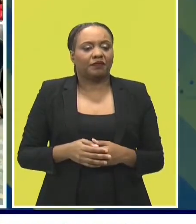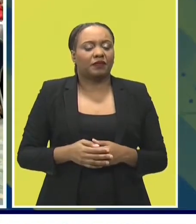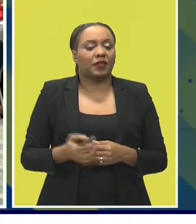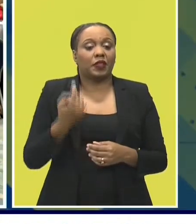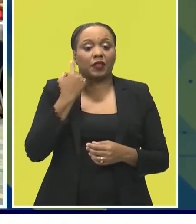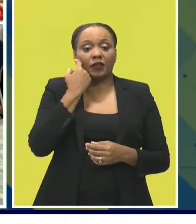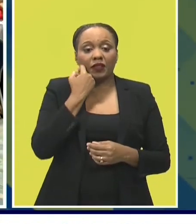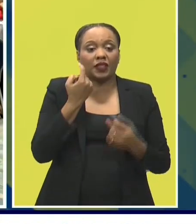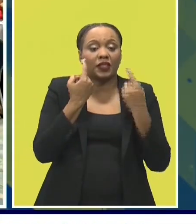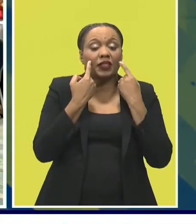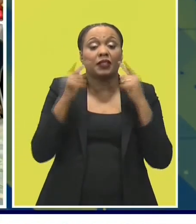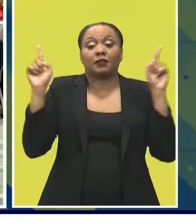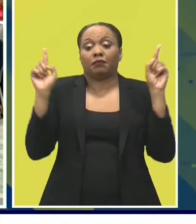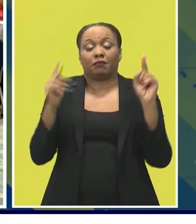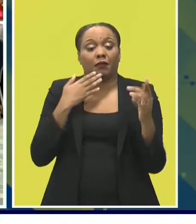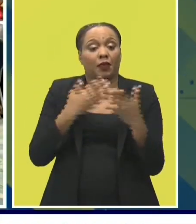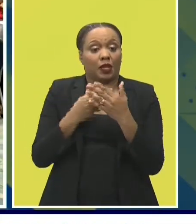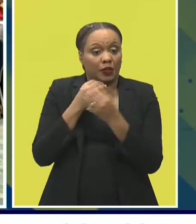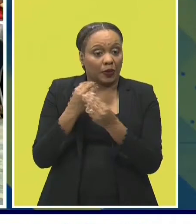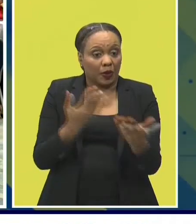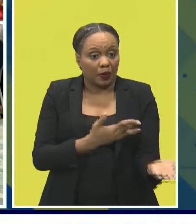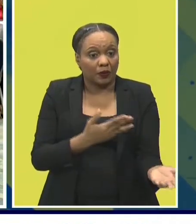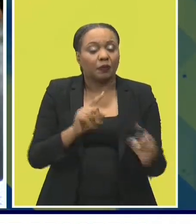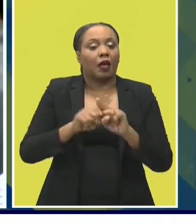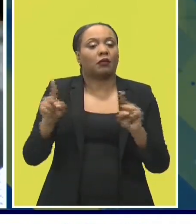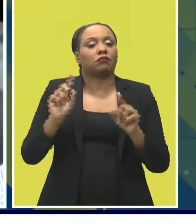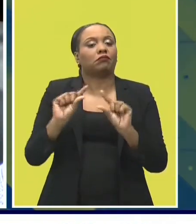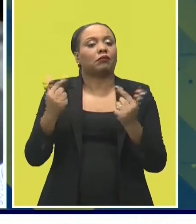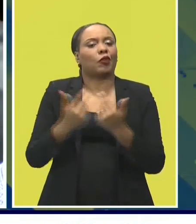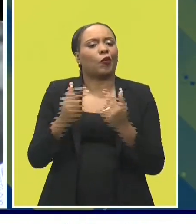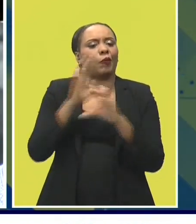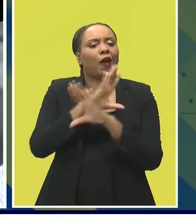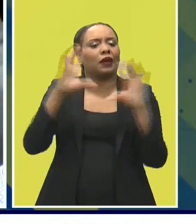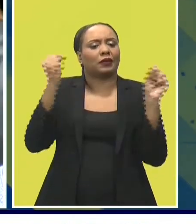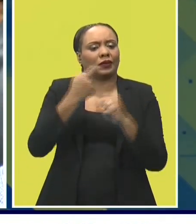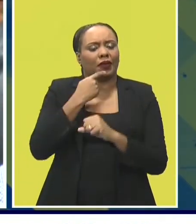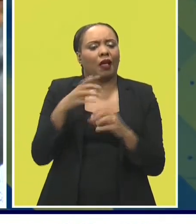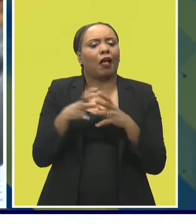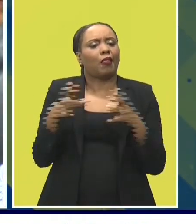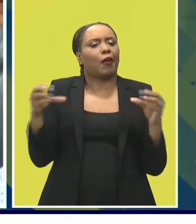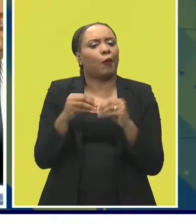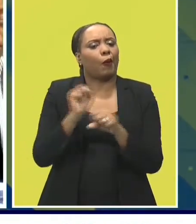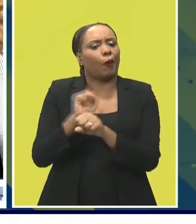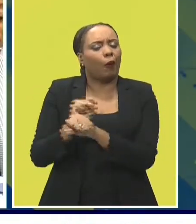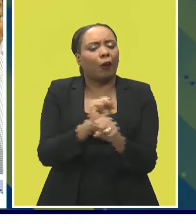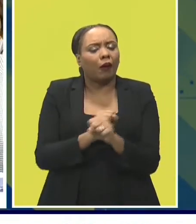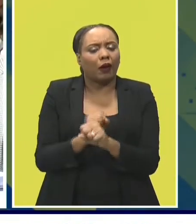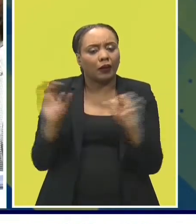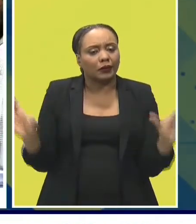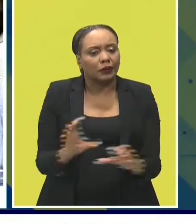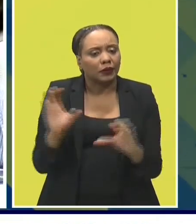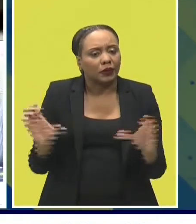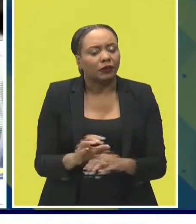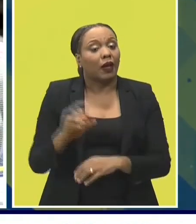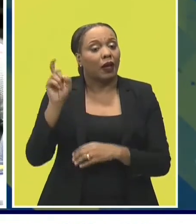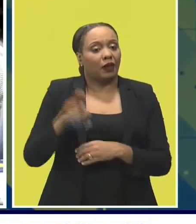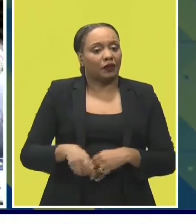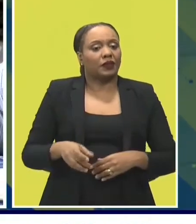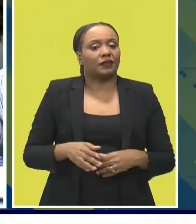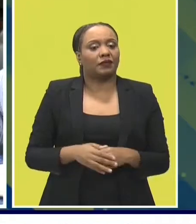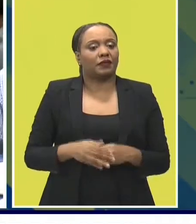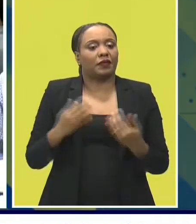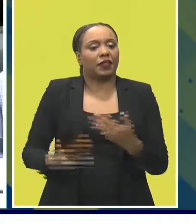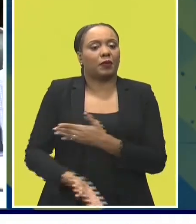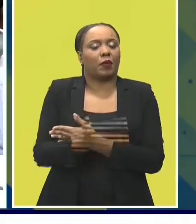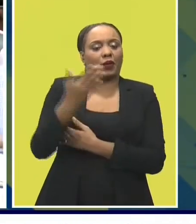recent achievements as good news, the group's president, Lydia McCollin, says there is still more to be done. She made the remarks this morning at ICAP's